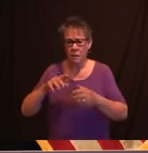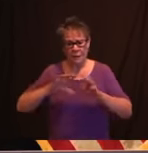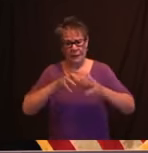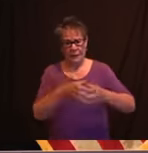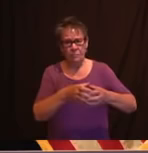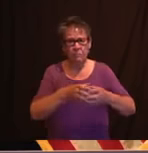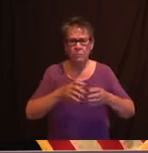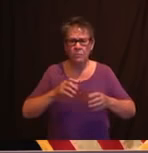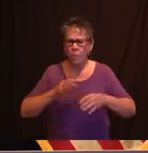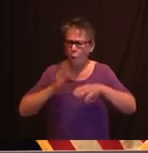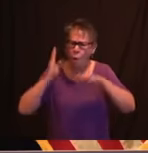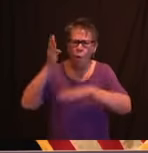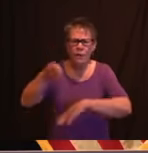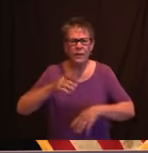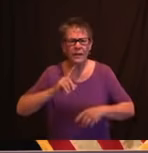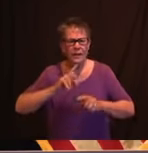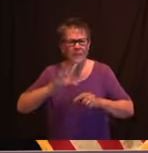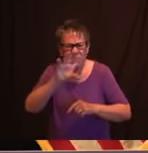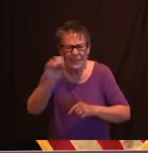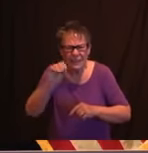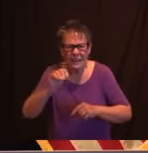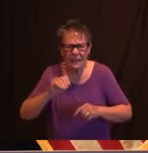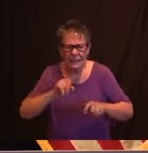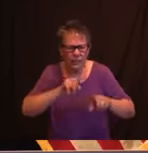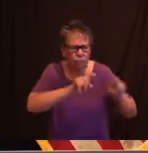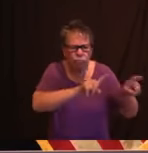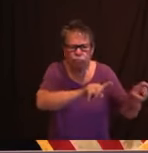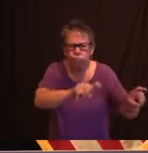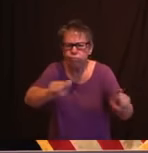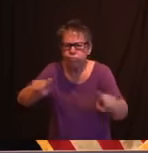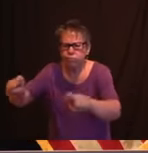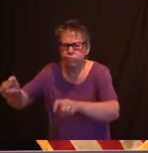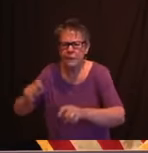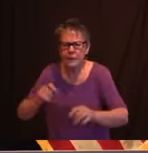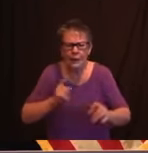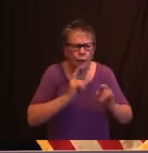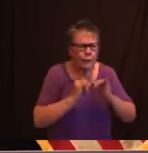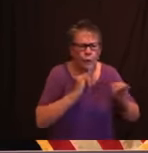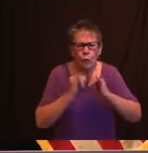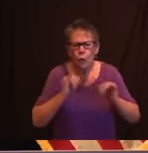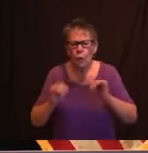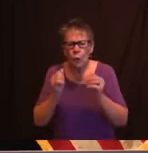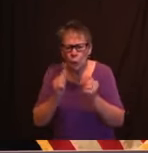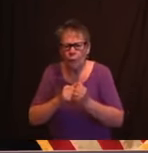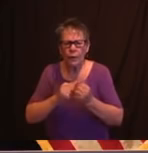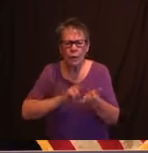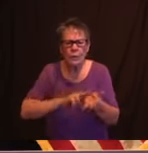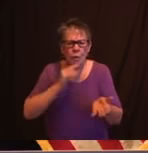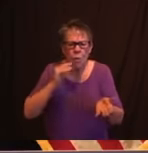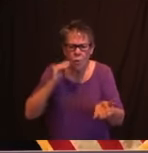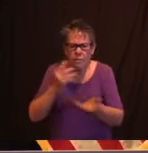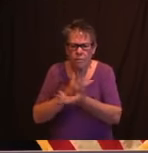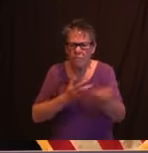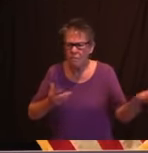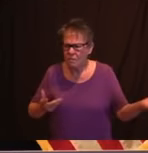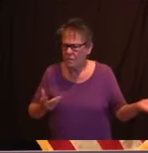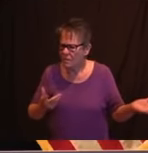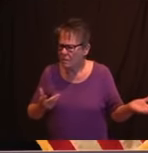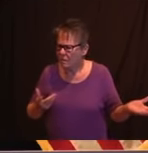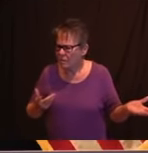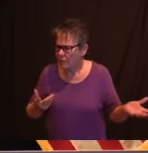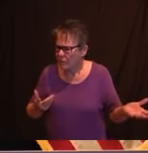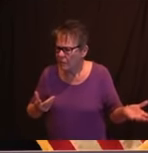you. Judy, you'll need to come in on a fair number of these. How feasible is it? These are very feasible, which is why we want to get at this